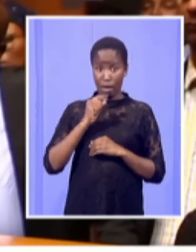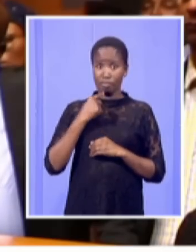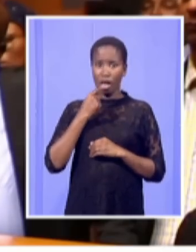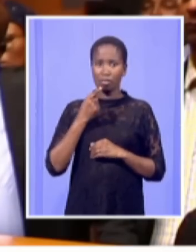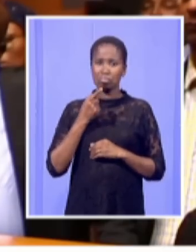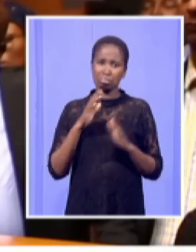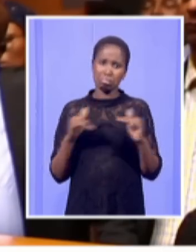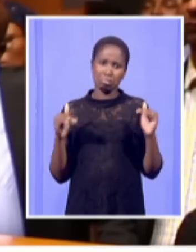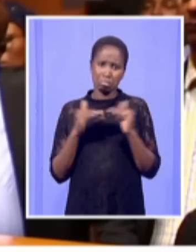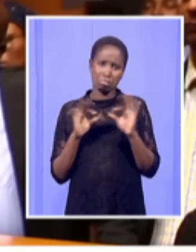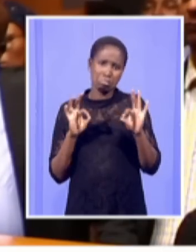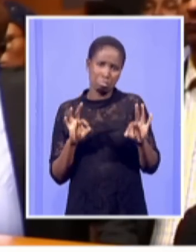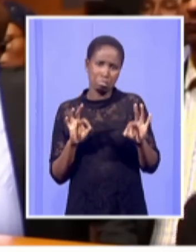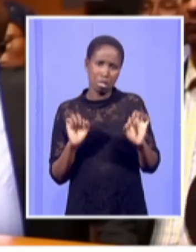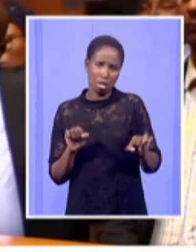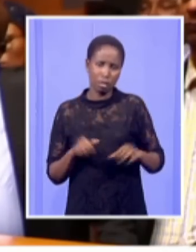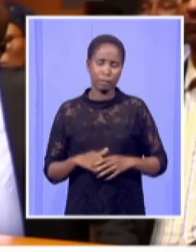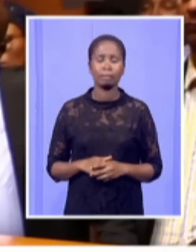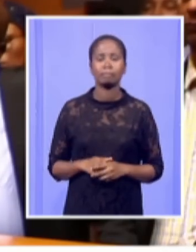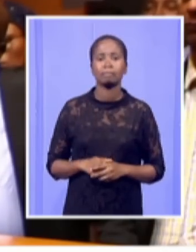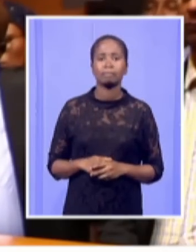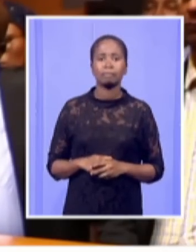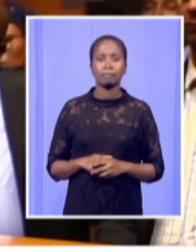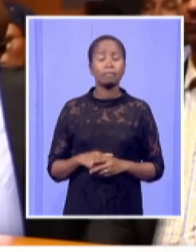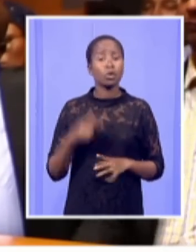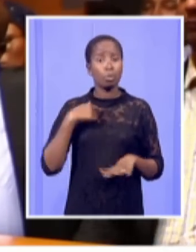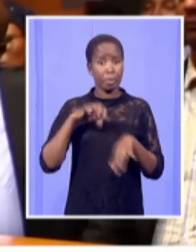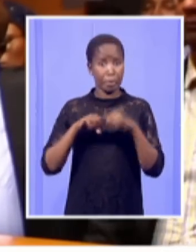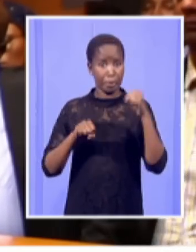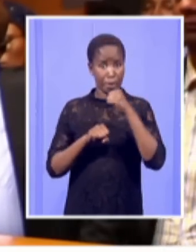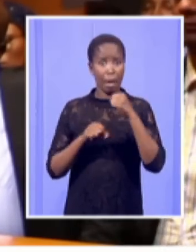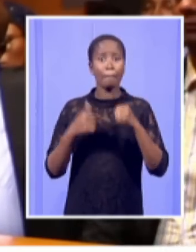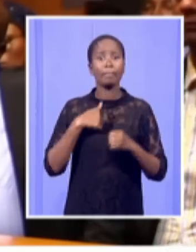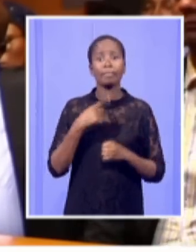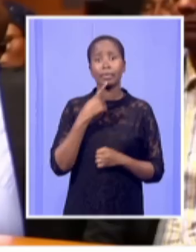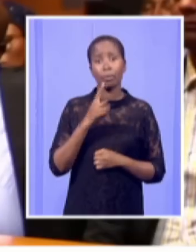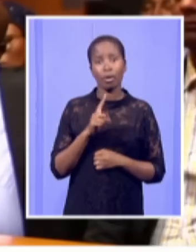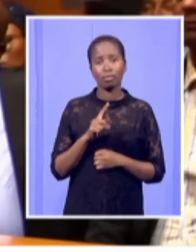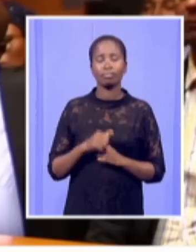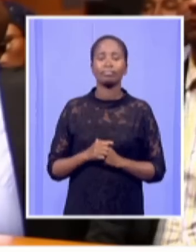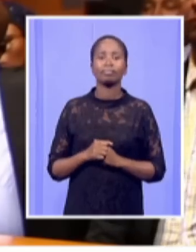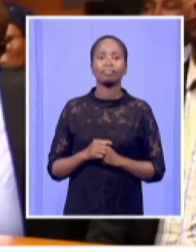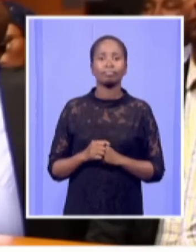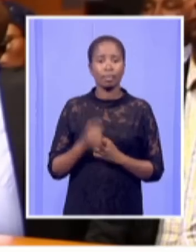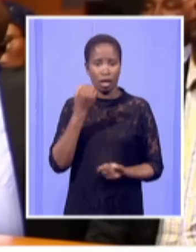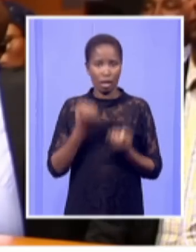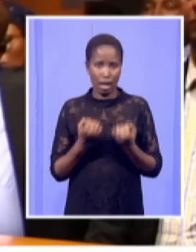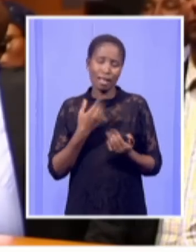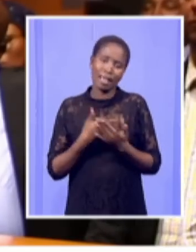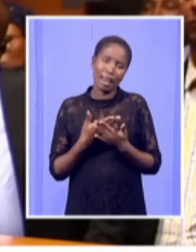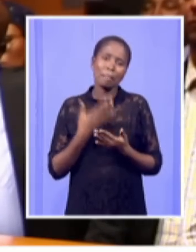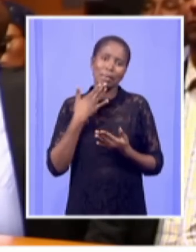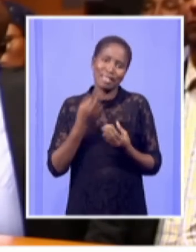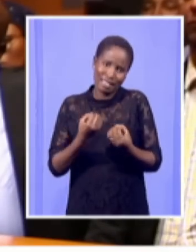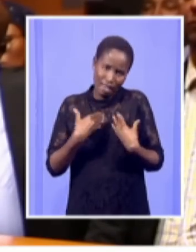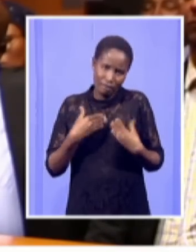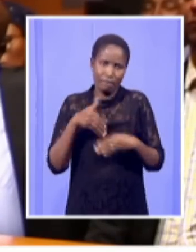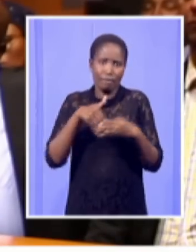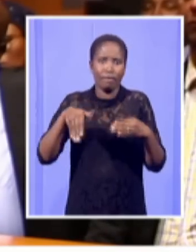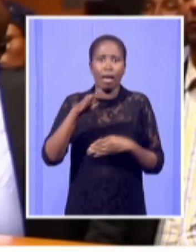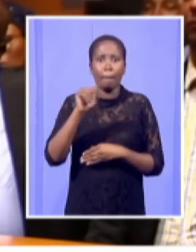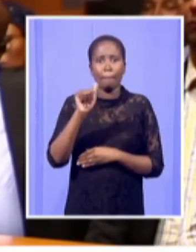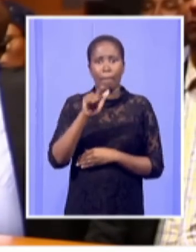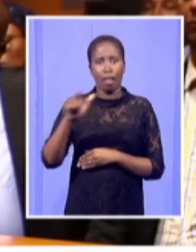and reasonable. And then in conclusion, I submit that the interest of justice permits my release on bail, and wherefore